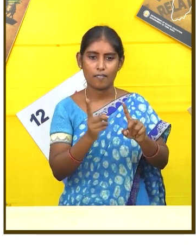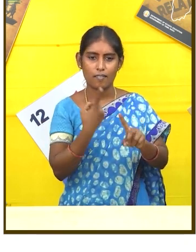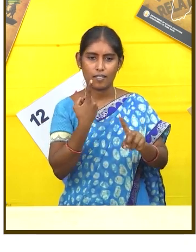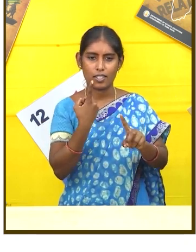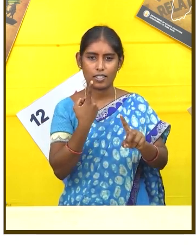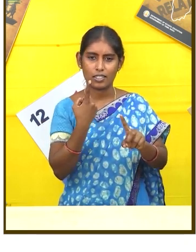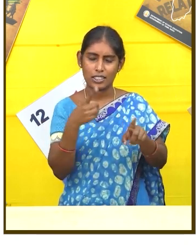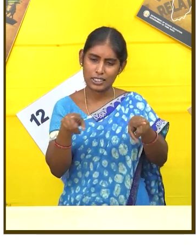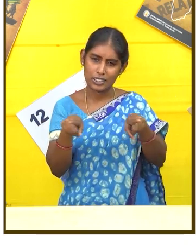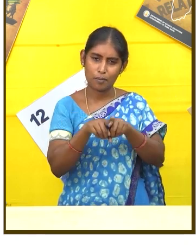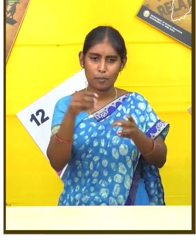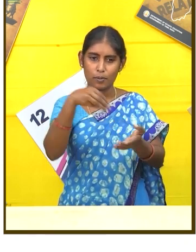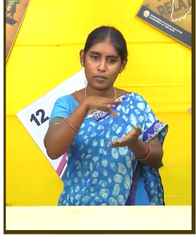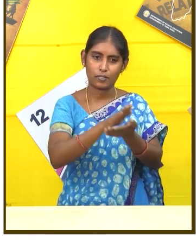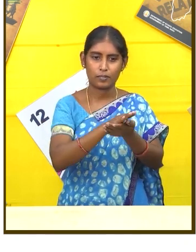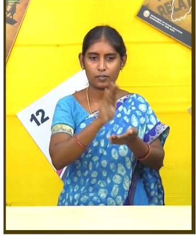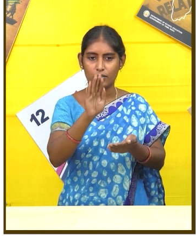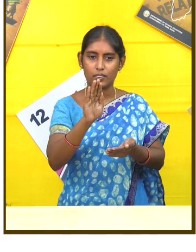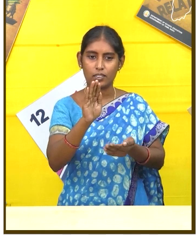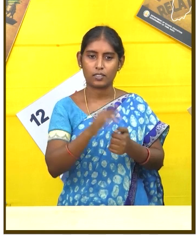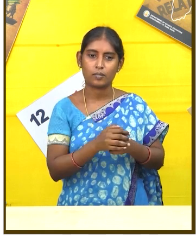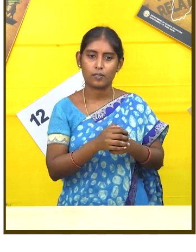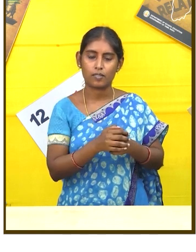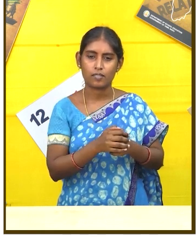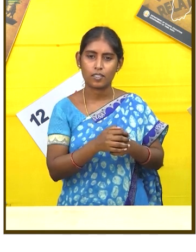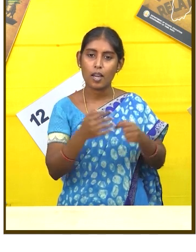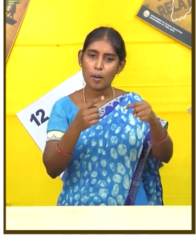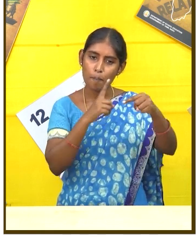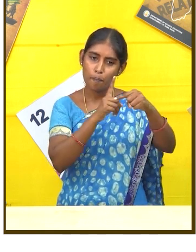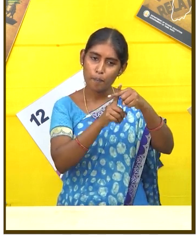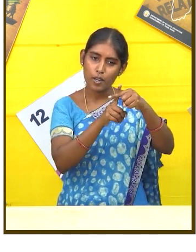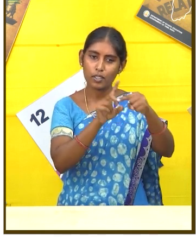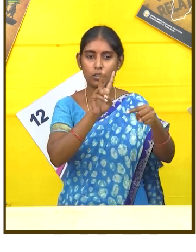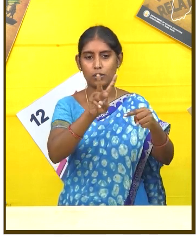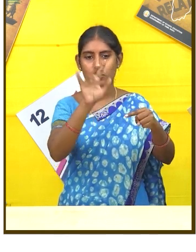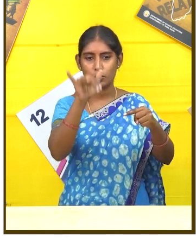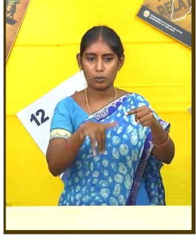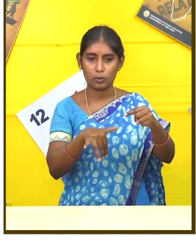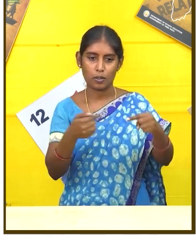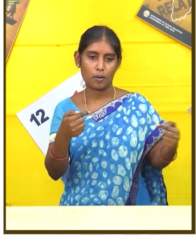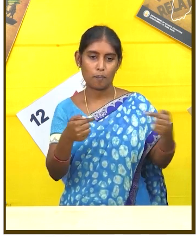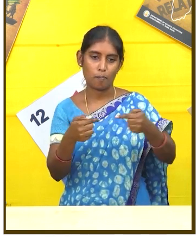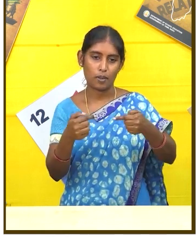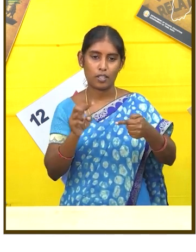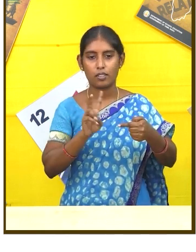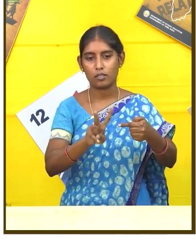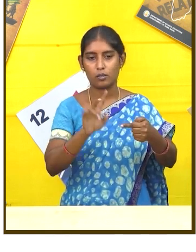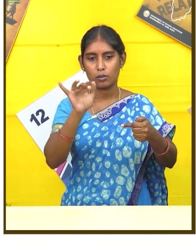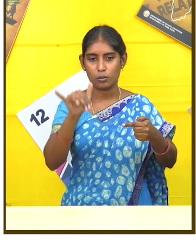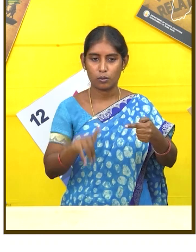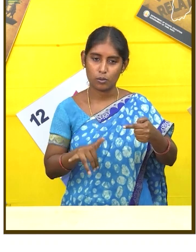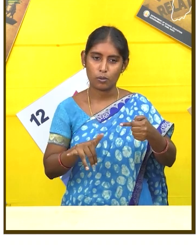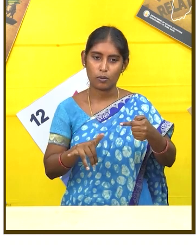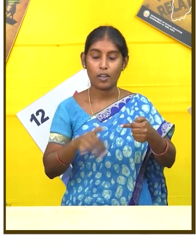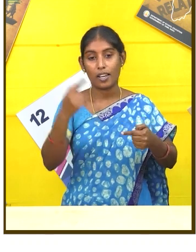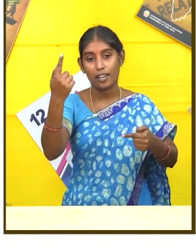after multiplying the first equation by 2, we are getting the 2y. Here the third equation contains minus 2y. So don't do